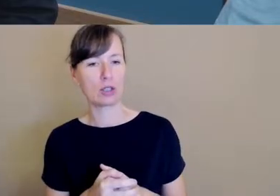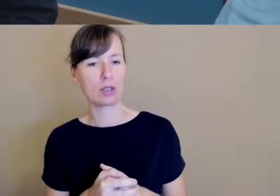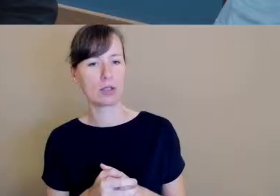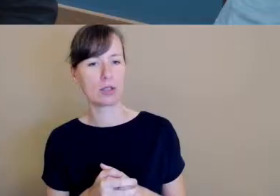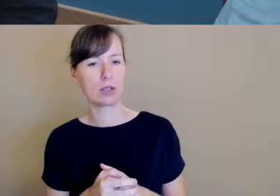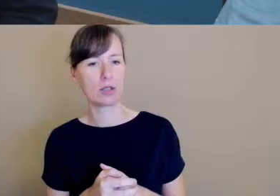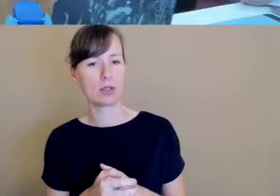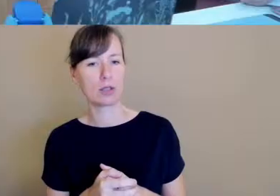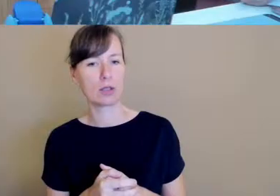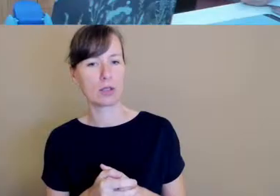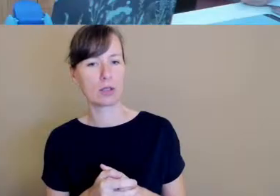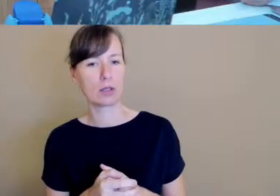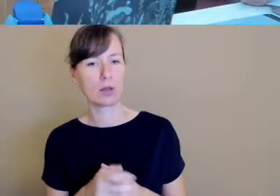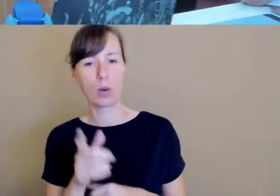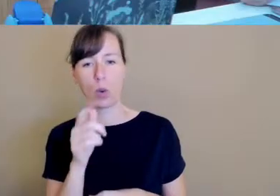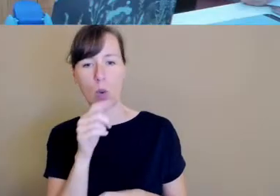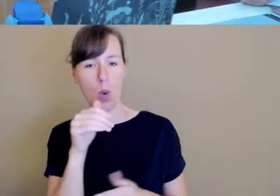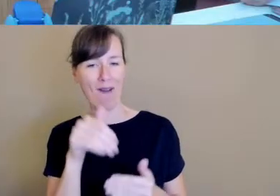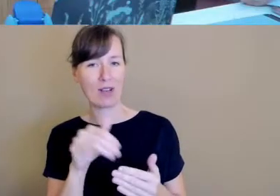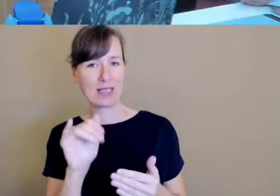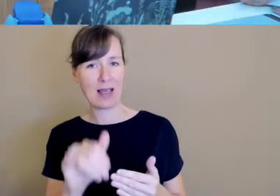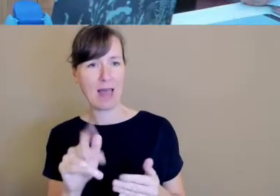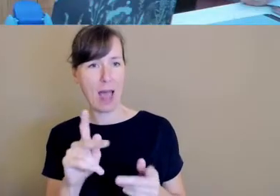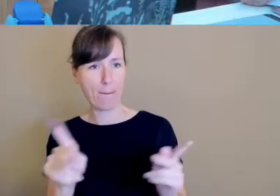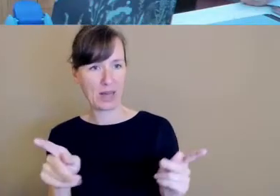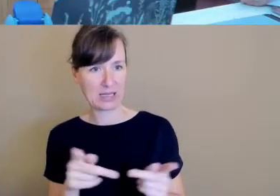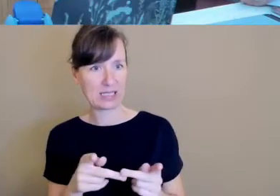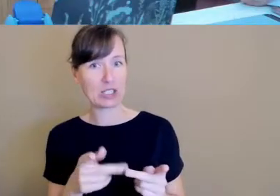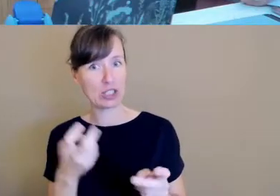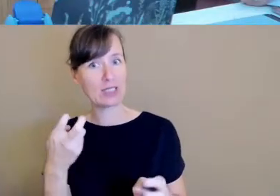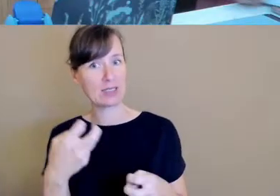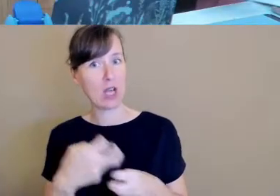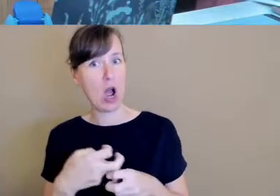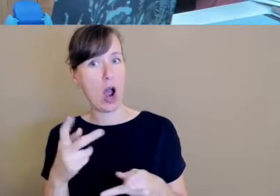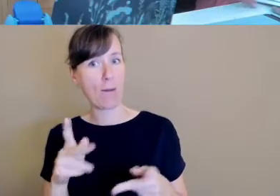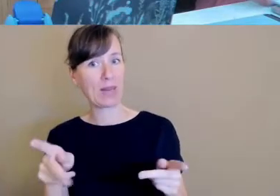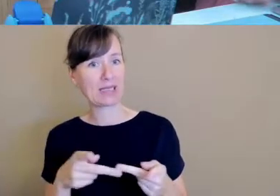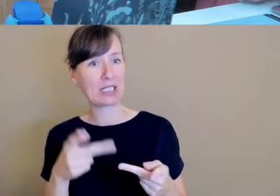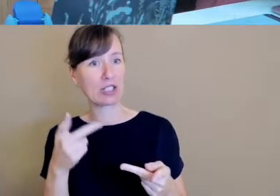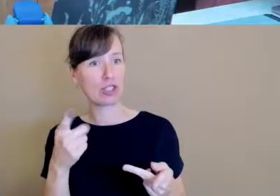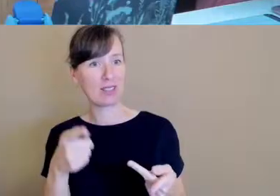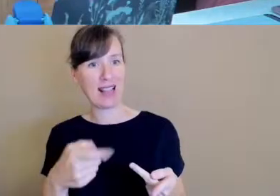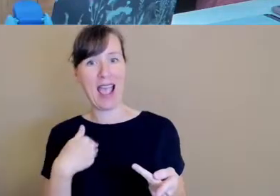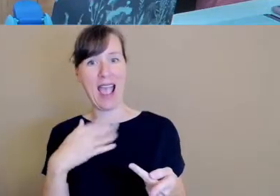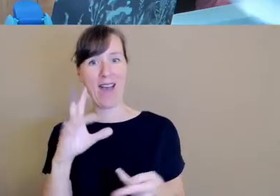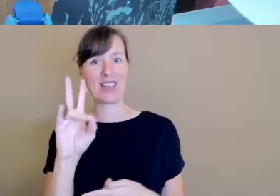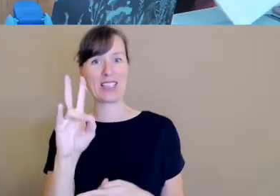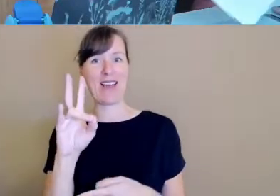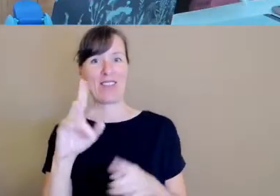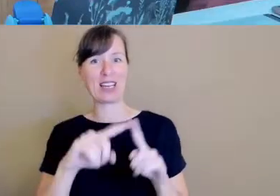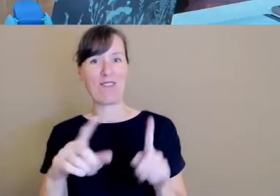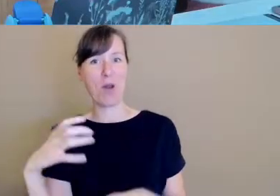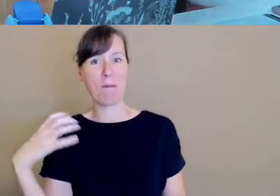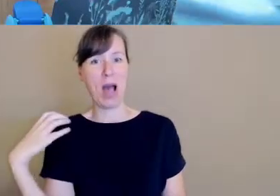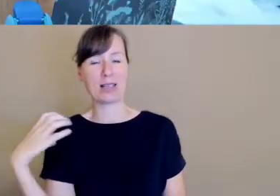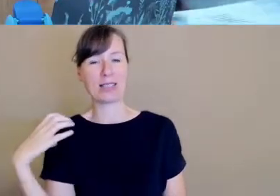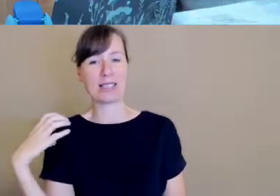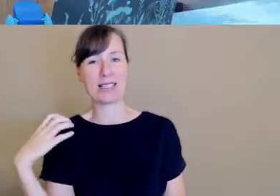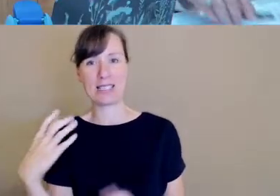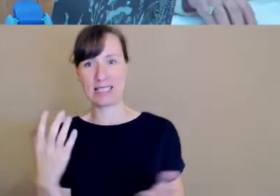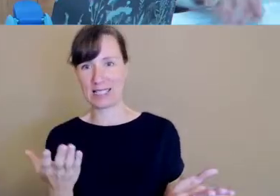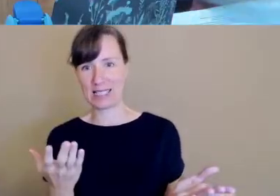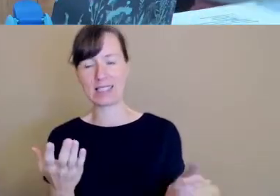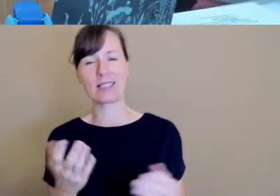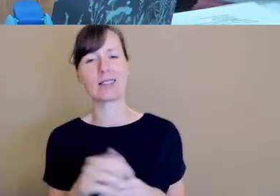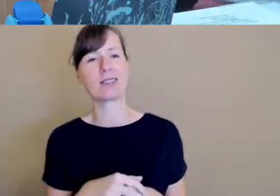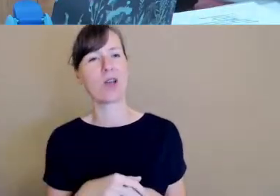is in that position, is in a very difficult position because they have 7 bosses. And what we want to make